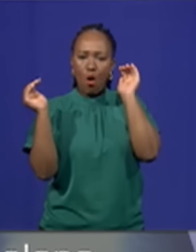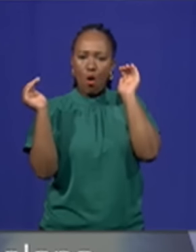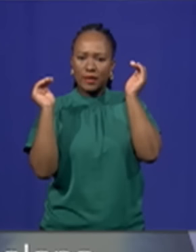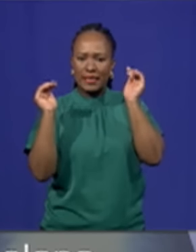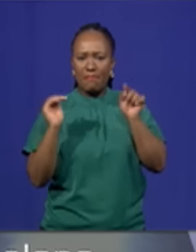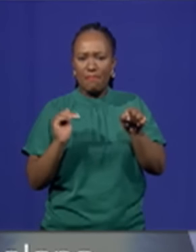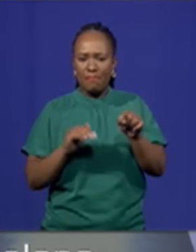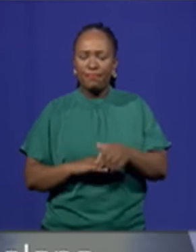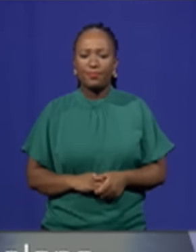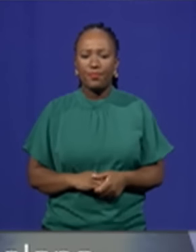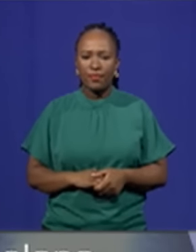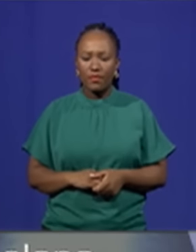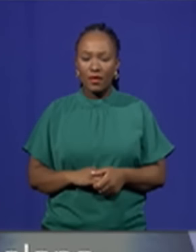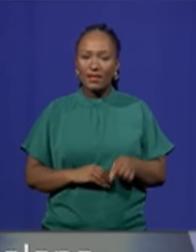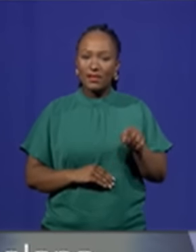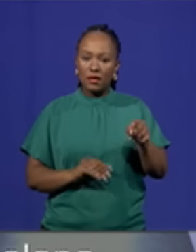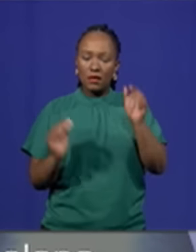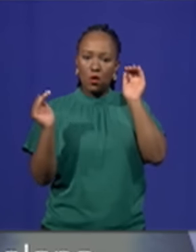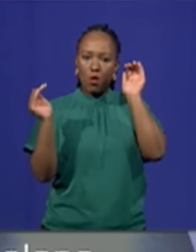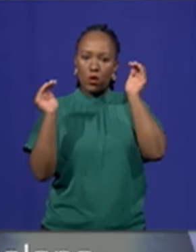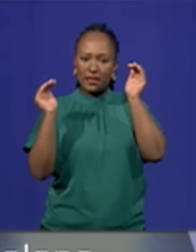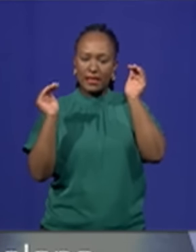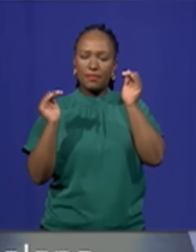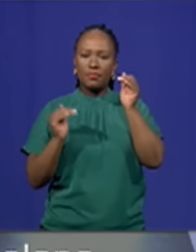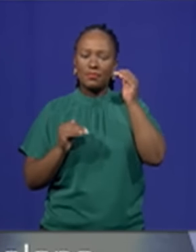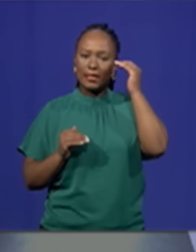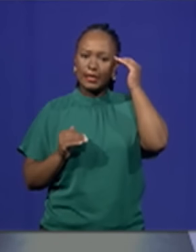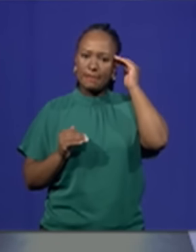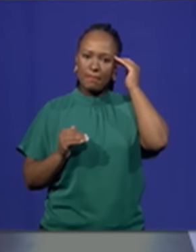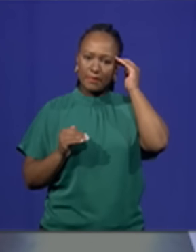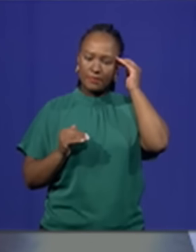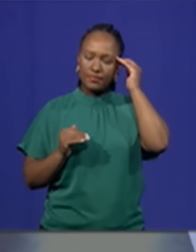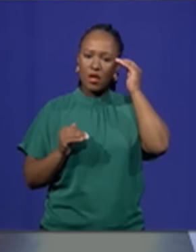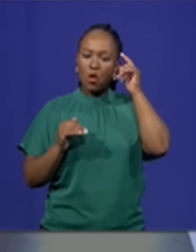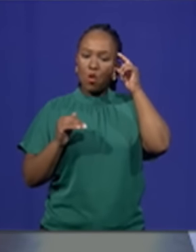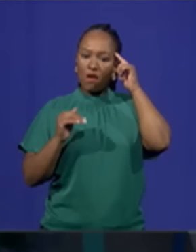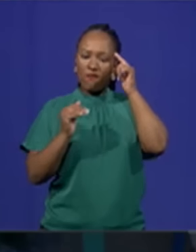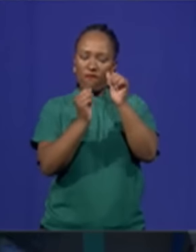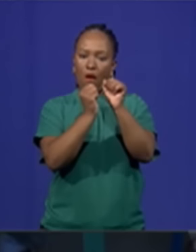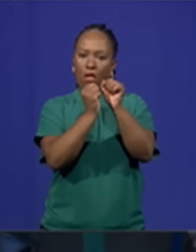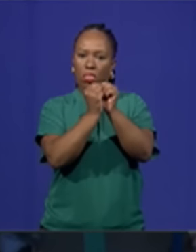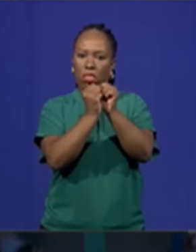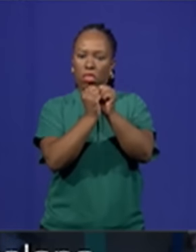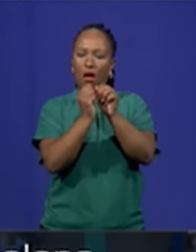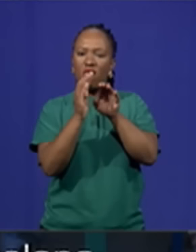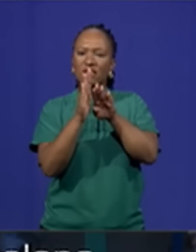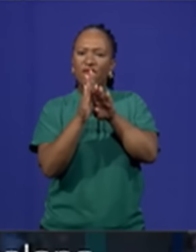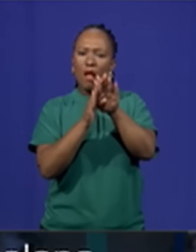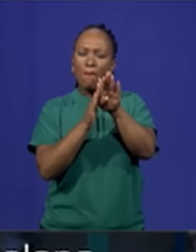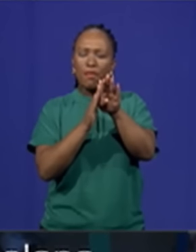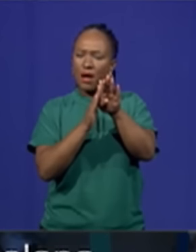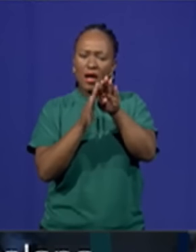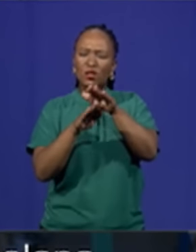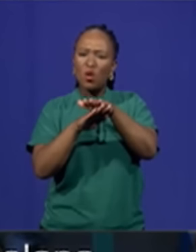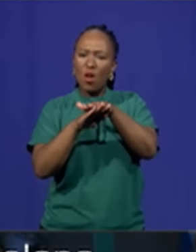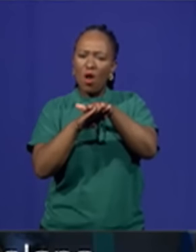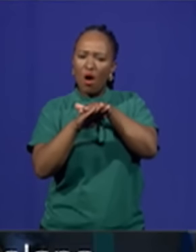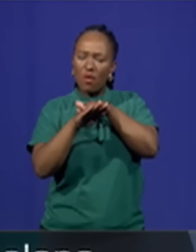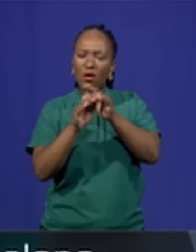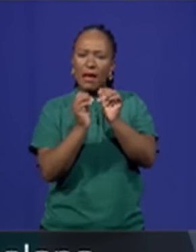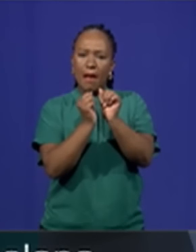Autism e tlhalositswe jaaka bolwetse jwa tlhaloganyo jo bo diegisang kgolo ya boboko jo bo amang ka mokgwa o motho a lebang lefatshe